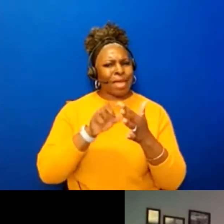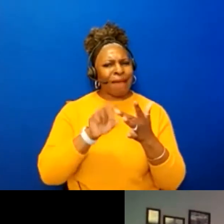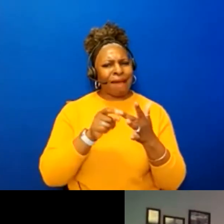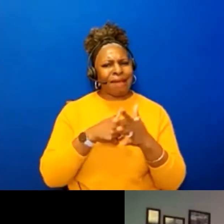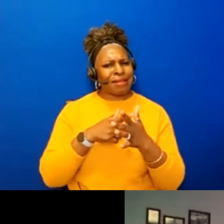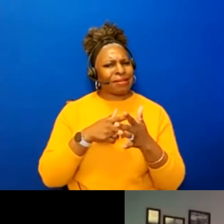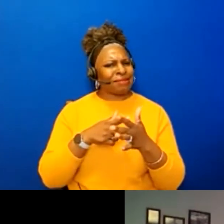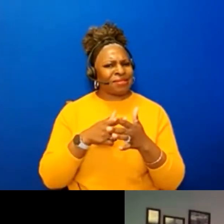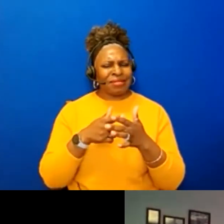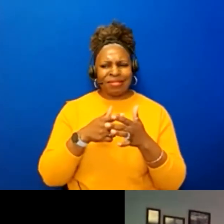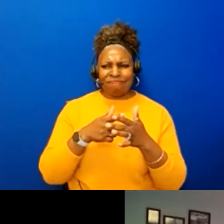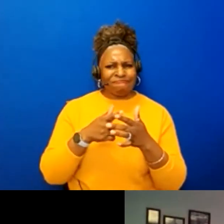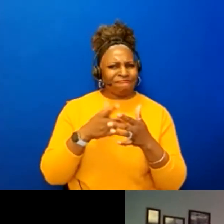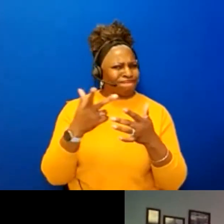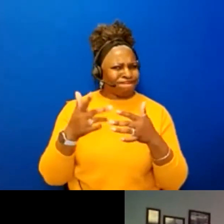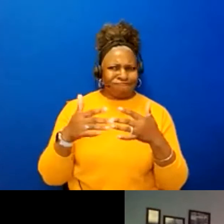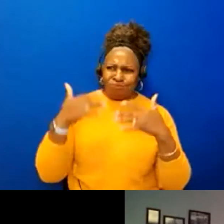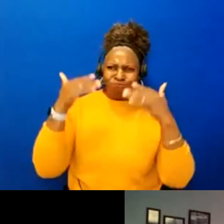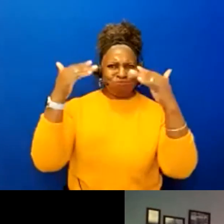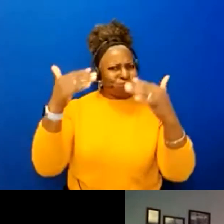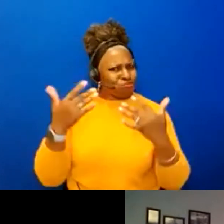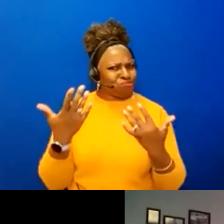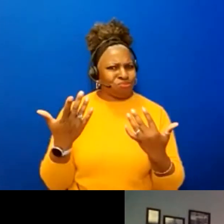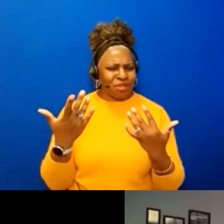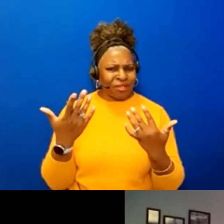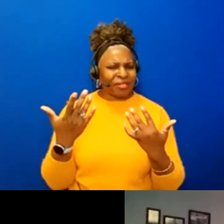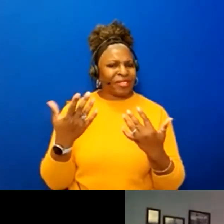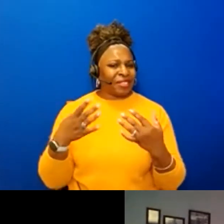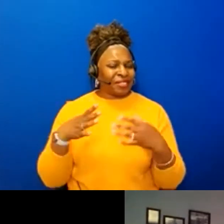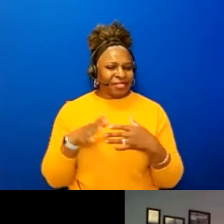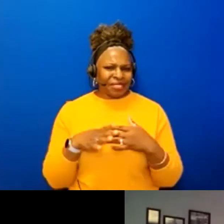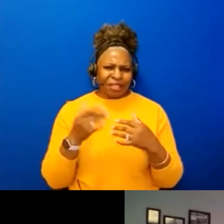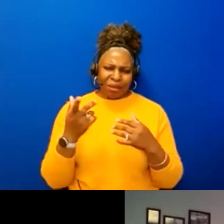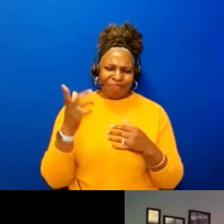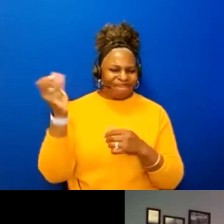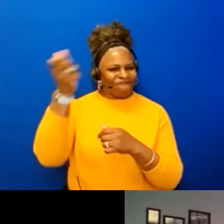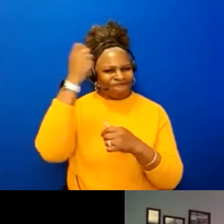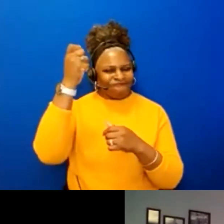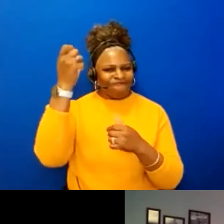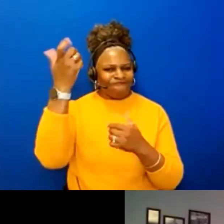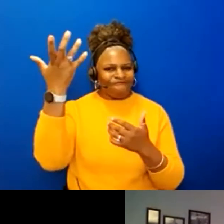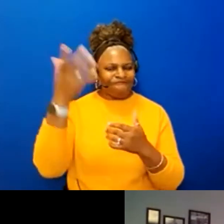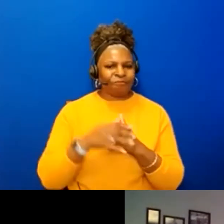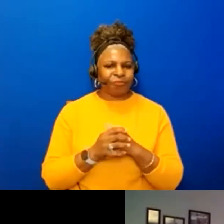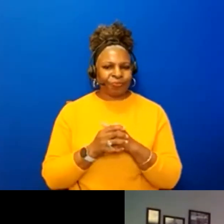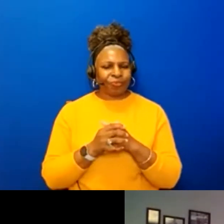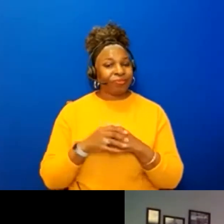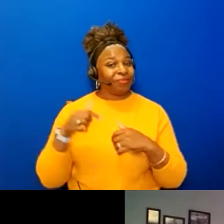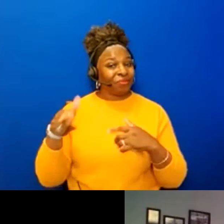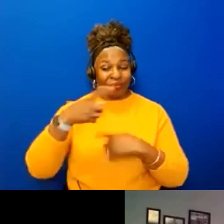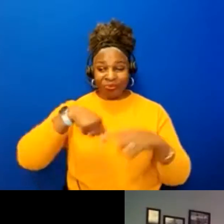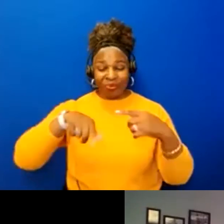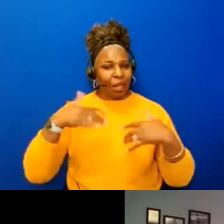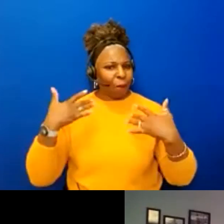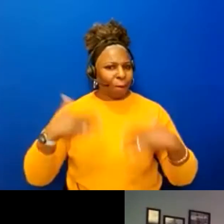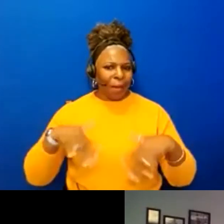it's very much out my comfort zone, but nice to fly the para-canoe flag. Well, we are amazed and honoured to